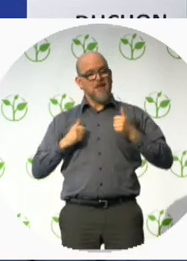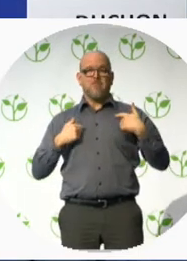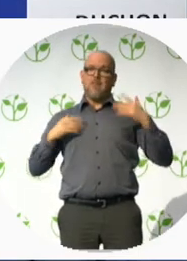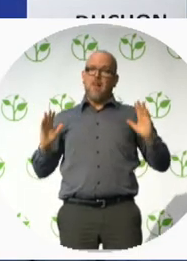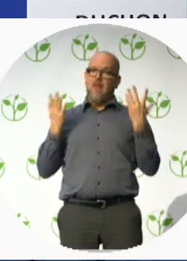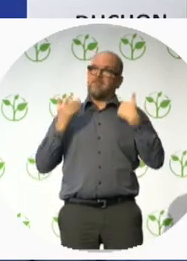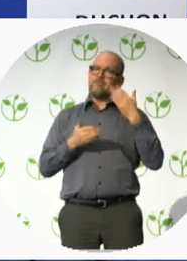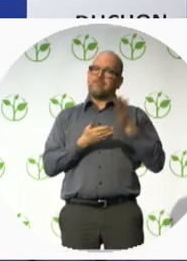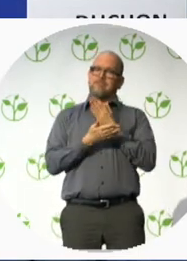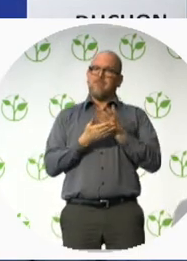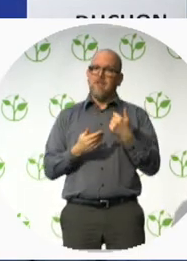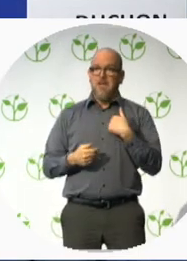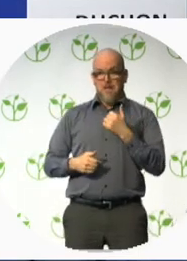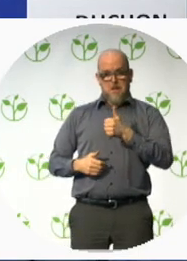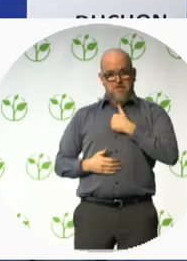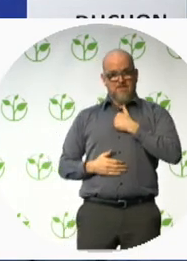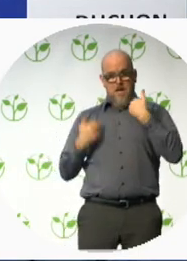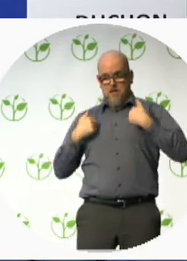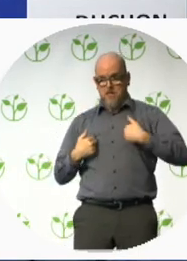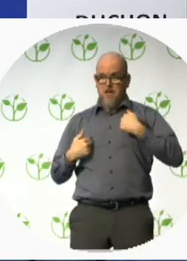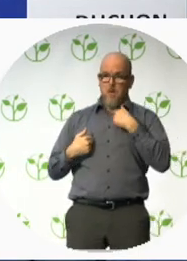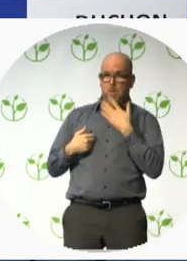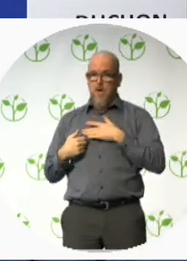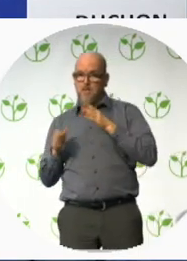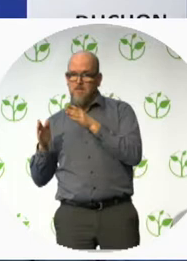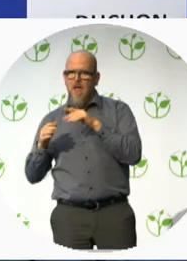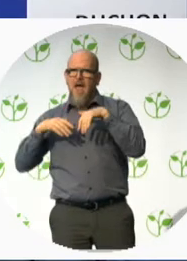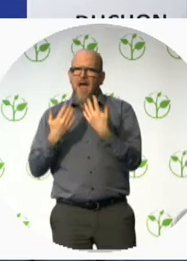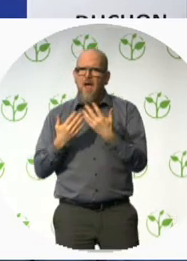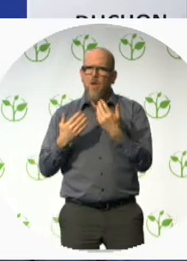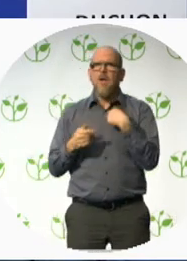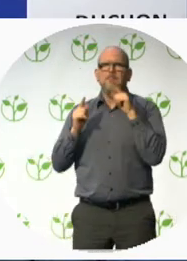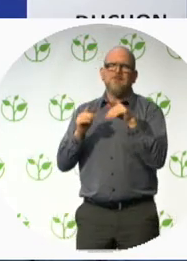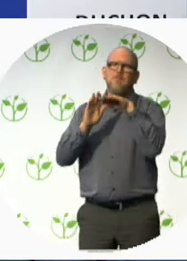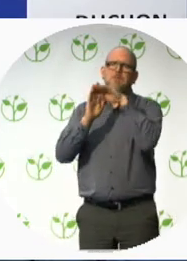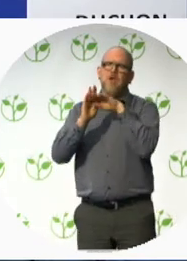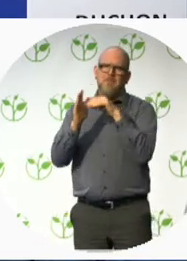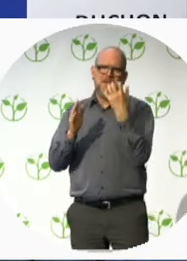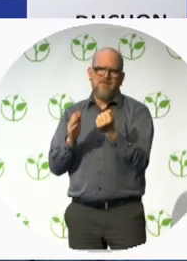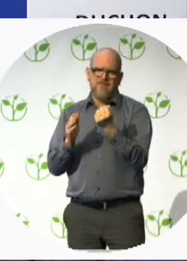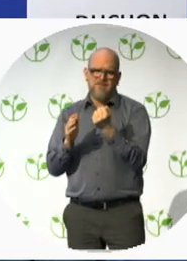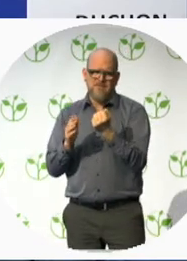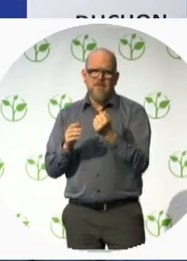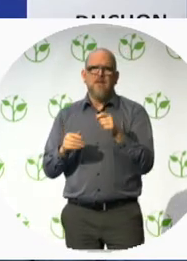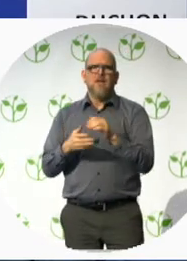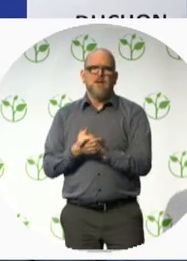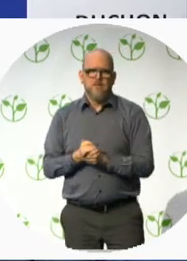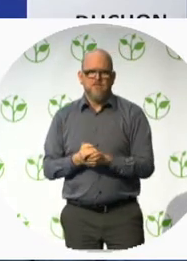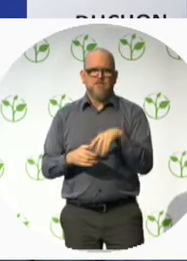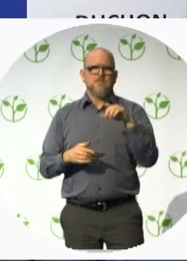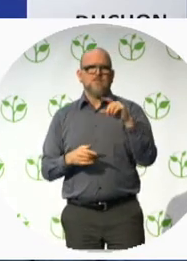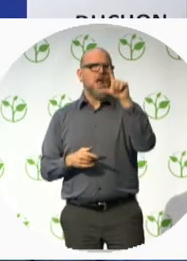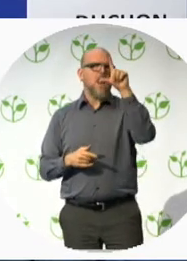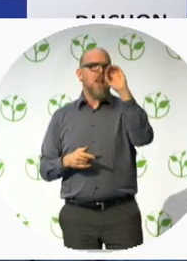work? We have a software, this is GoToMeeting from LogMeIn. This is what we use to